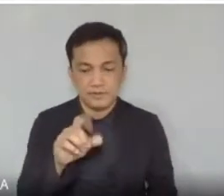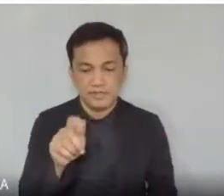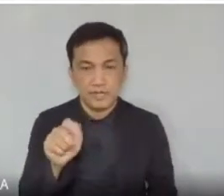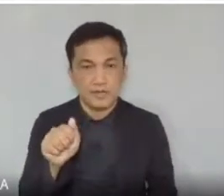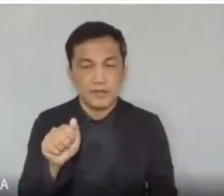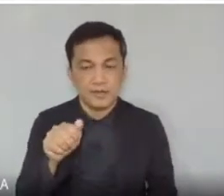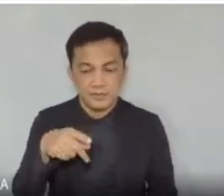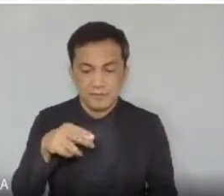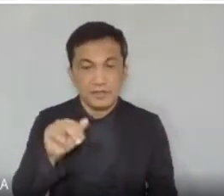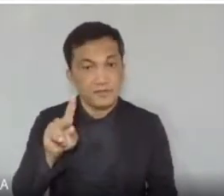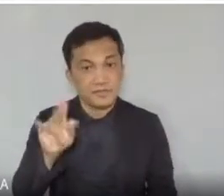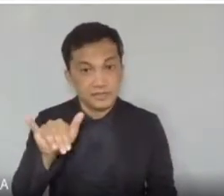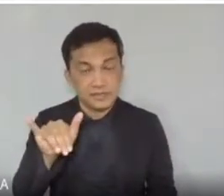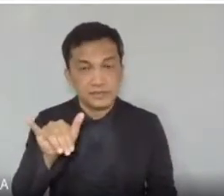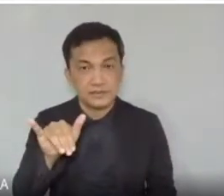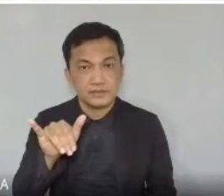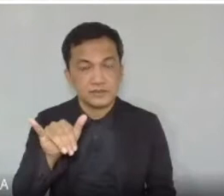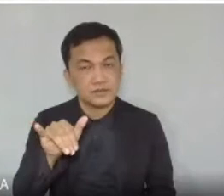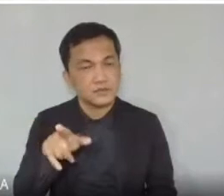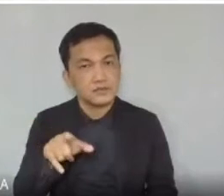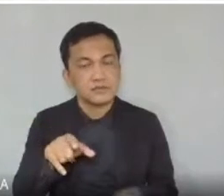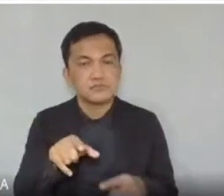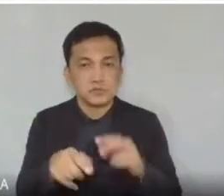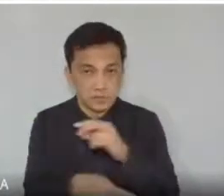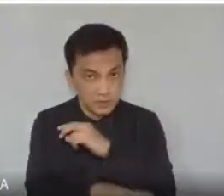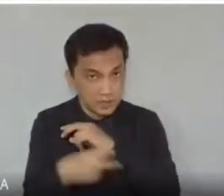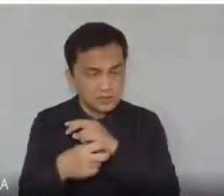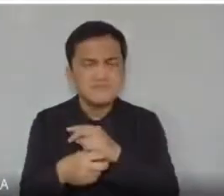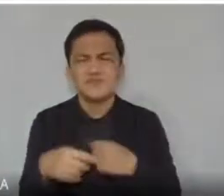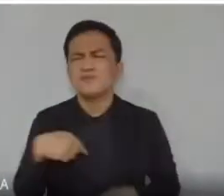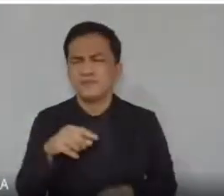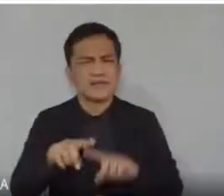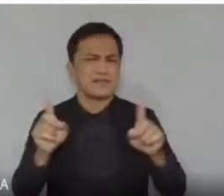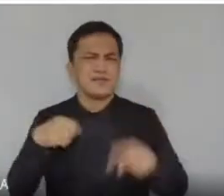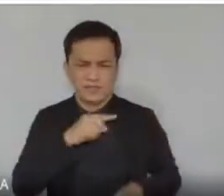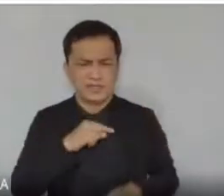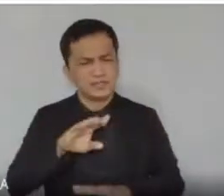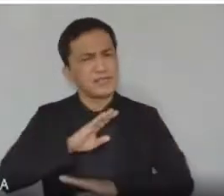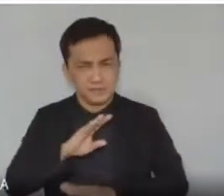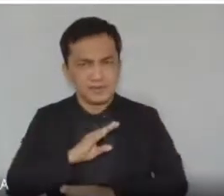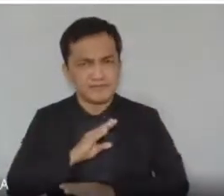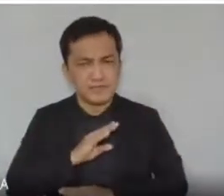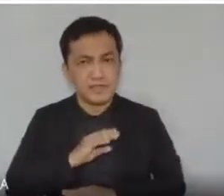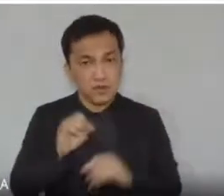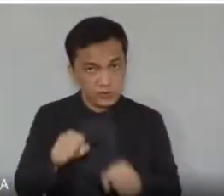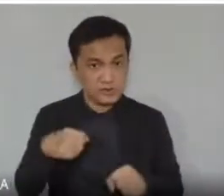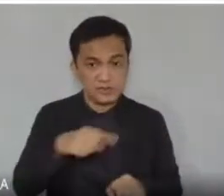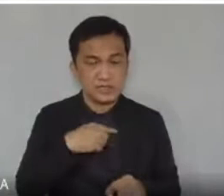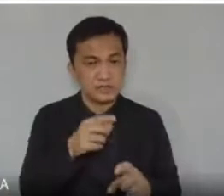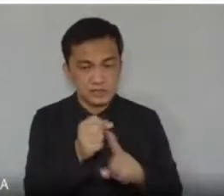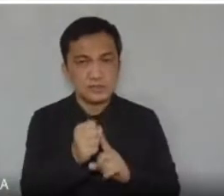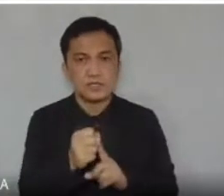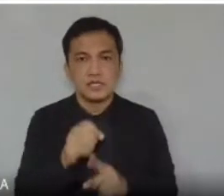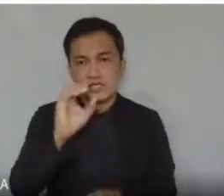very high ratings from our clients, despite the fact that when we monitor the calls in the hotline, there's a long queue,